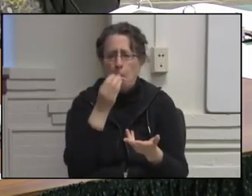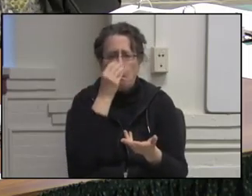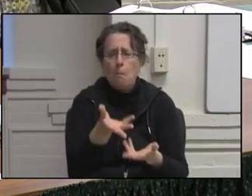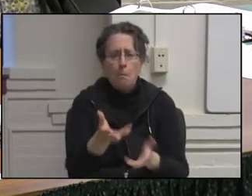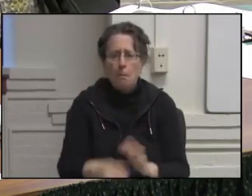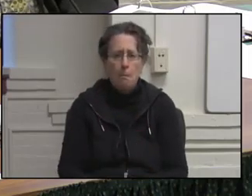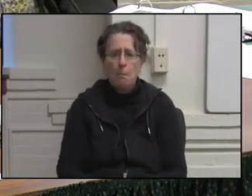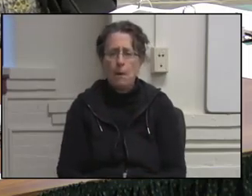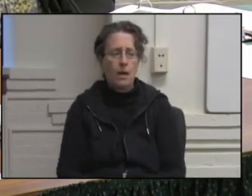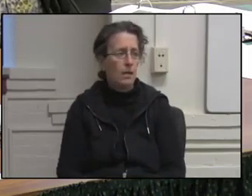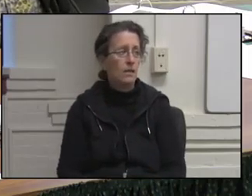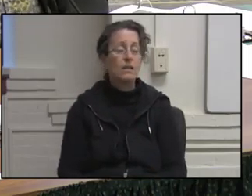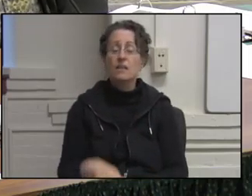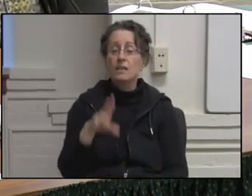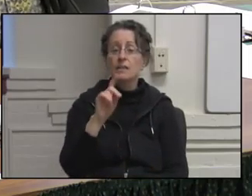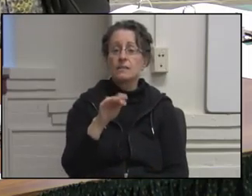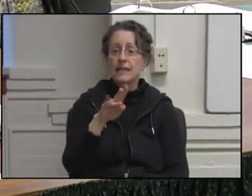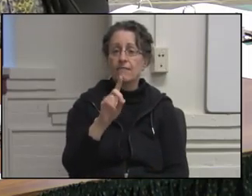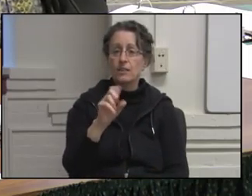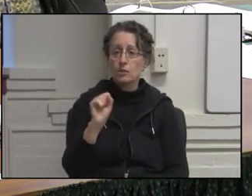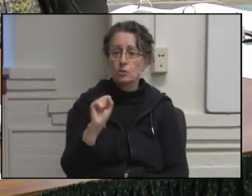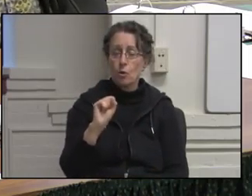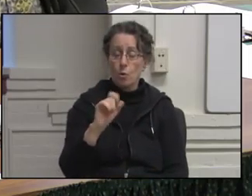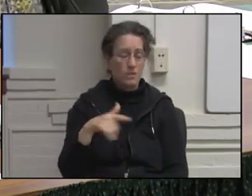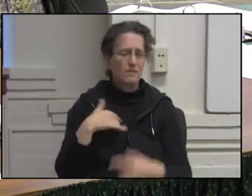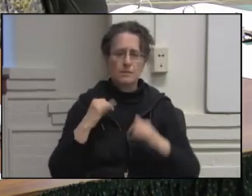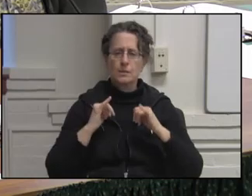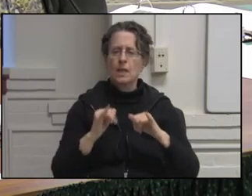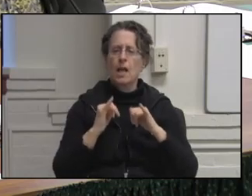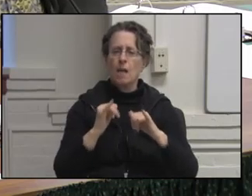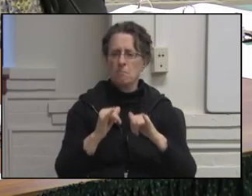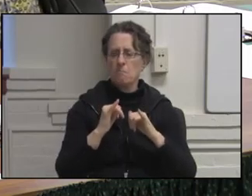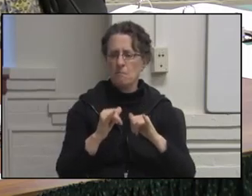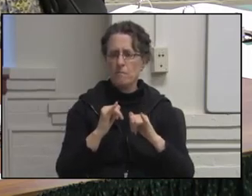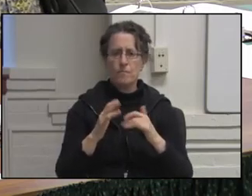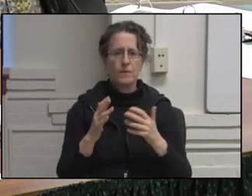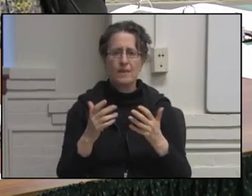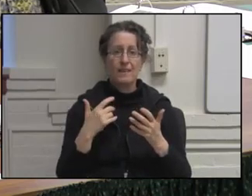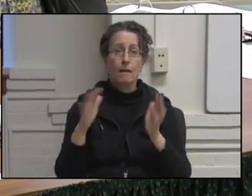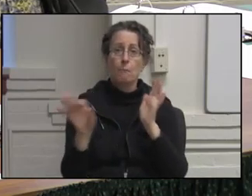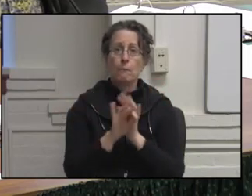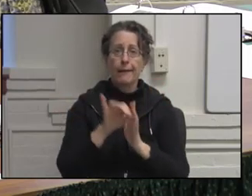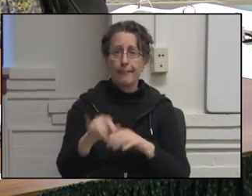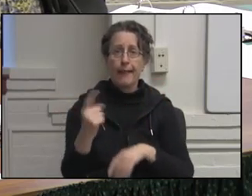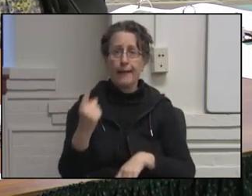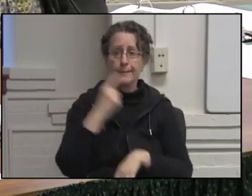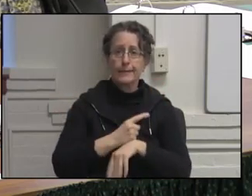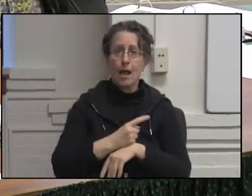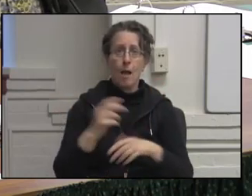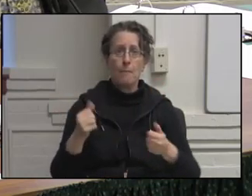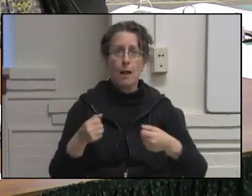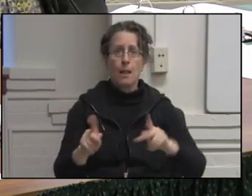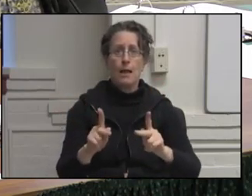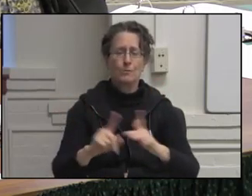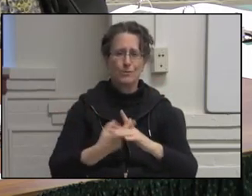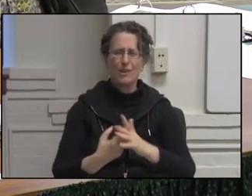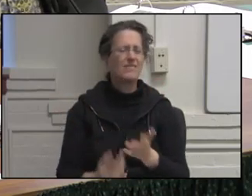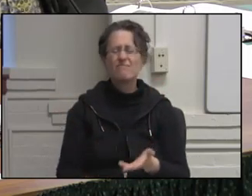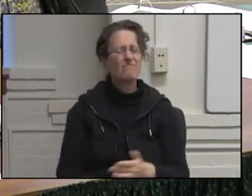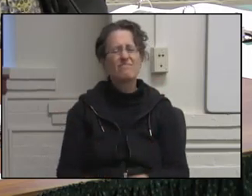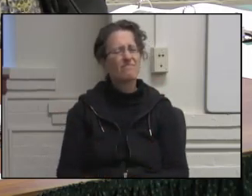I think that's kind of my sense, too. It just seems, just subjectively choose an hour and say that this is the right time to start. I